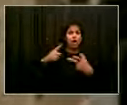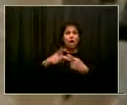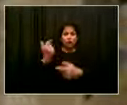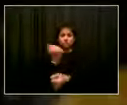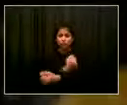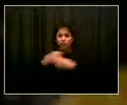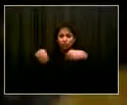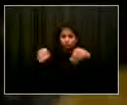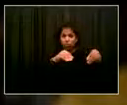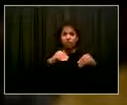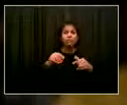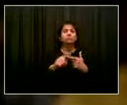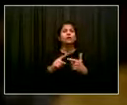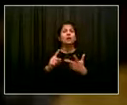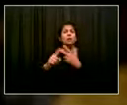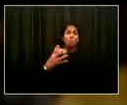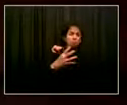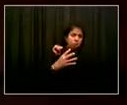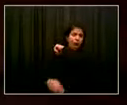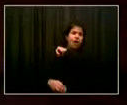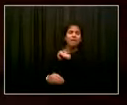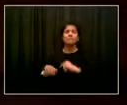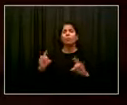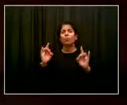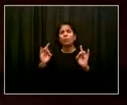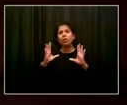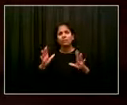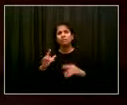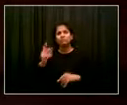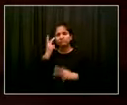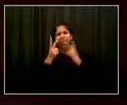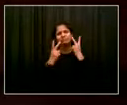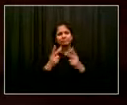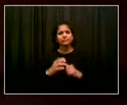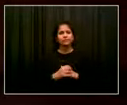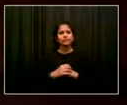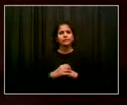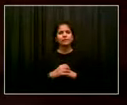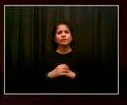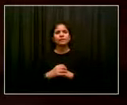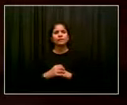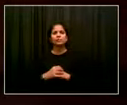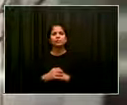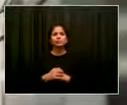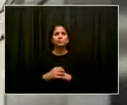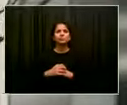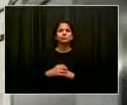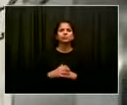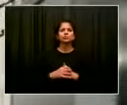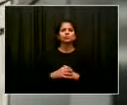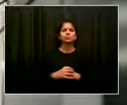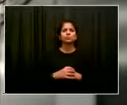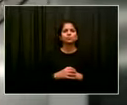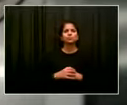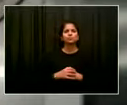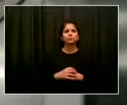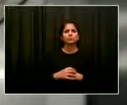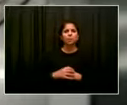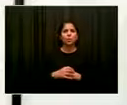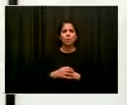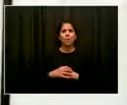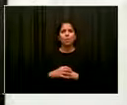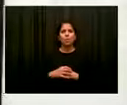to contribute to undoing in our communities. Inspector Anderson is a breath of fresh air. He gets it. He gets